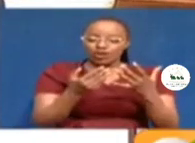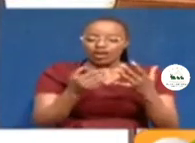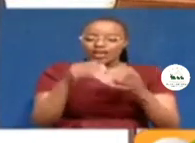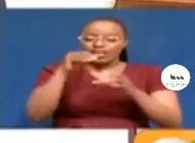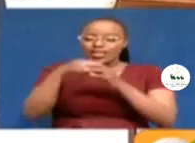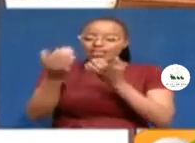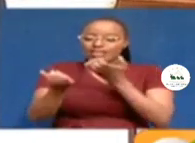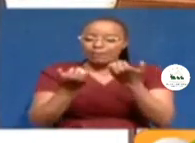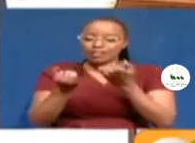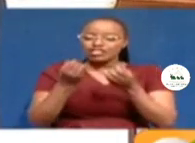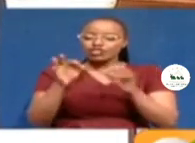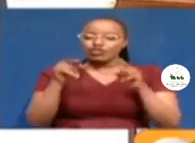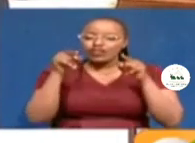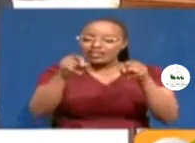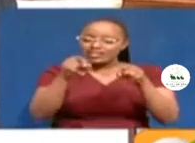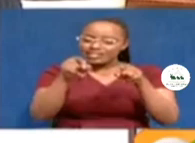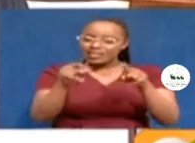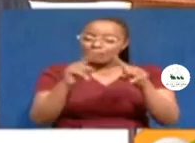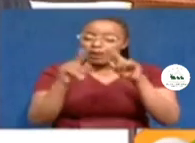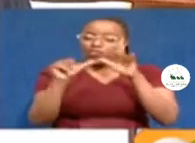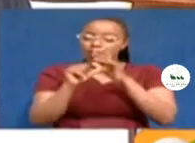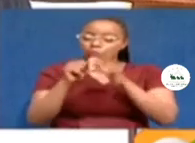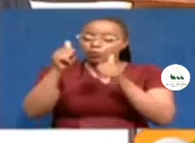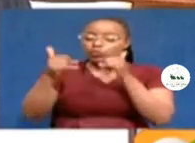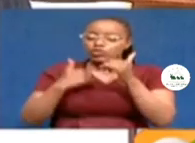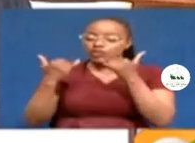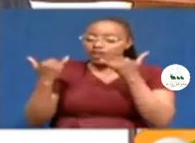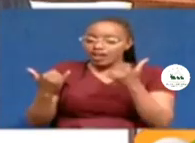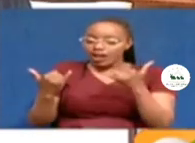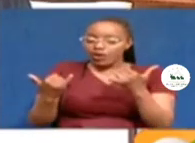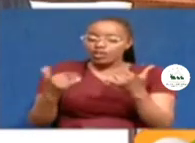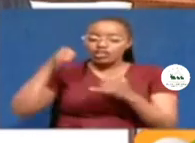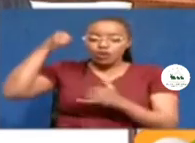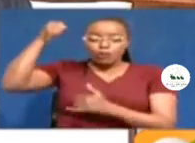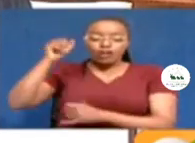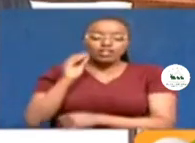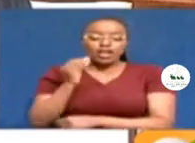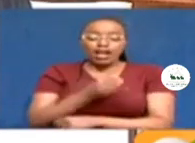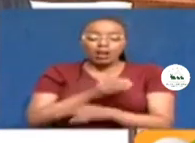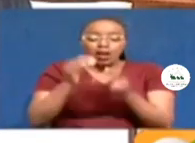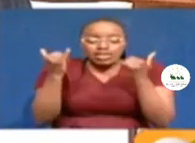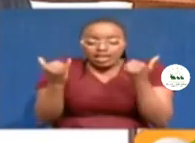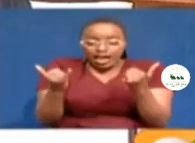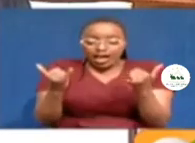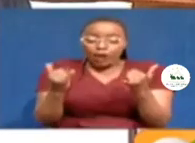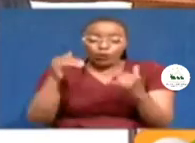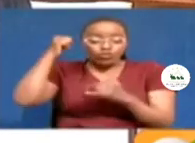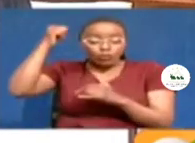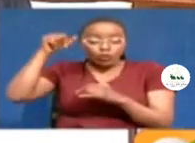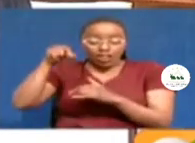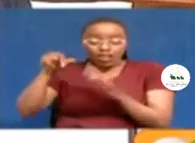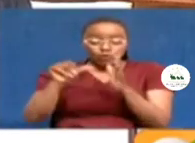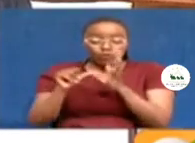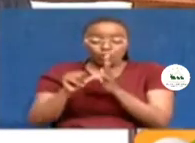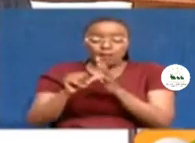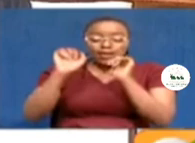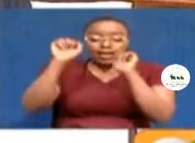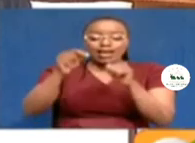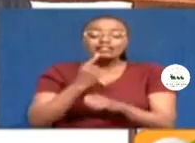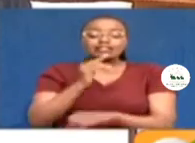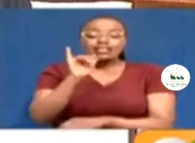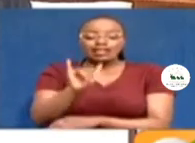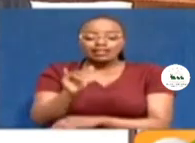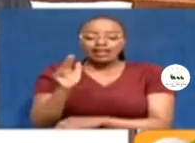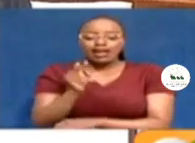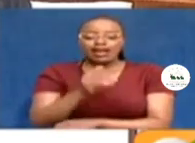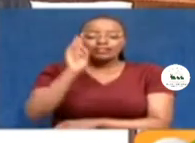business of criticism. The problem that we have in our politics as it is now, and I dare say